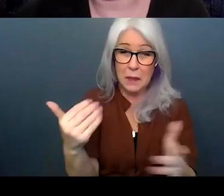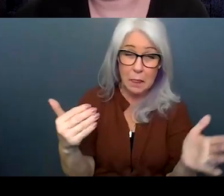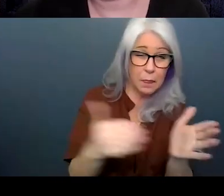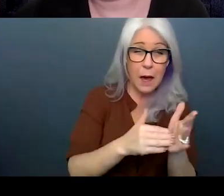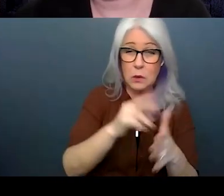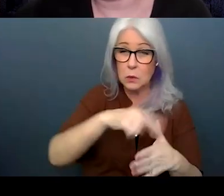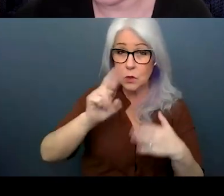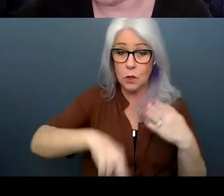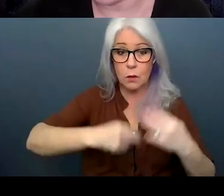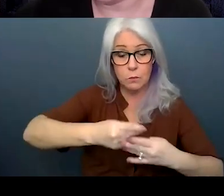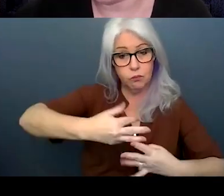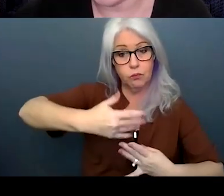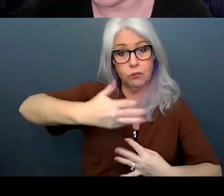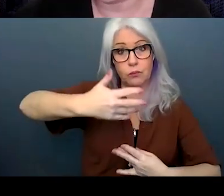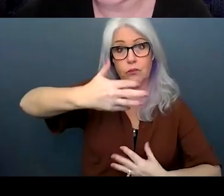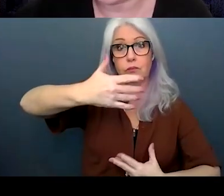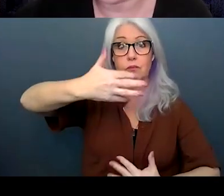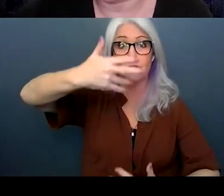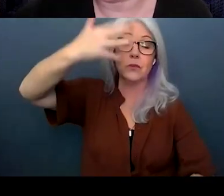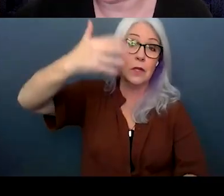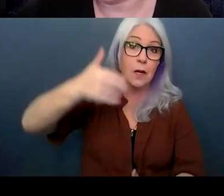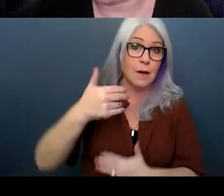came up, and specific